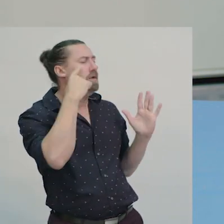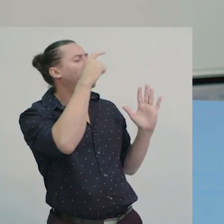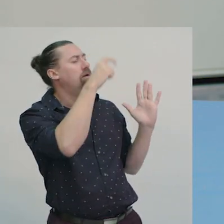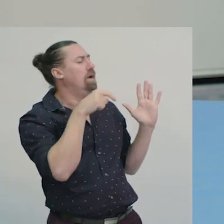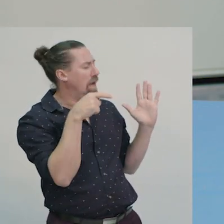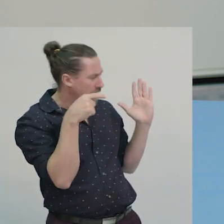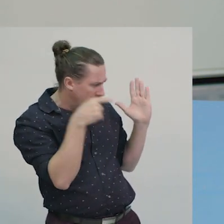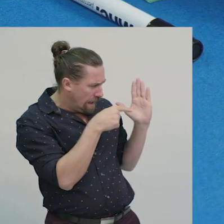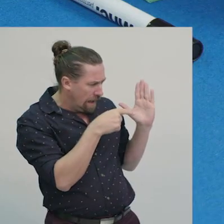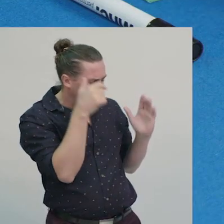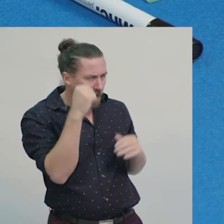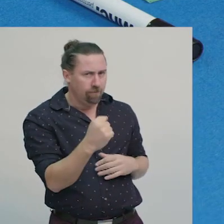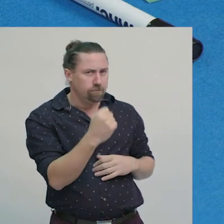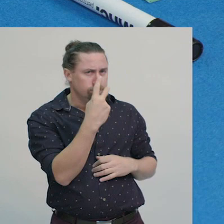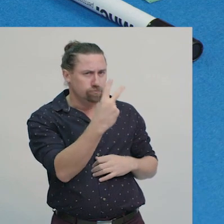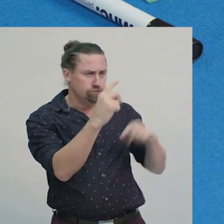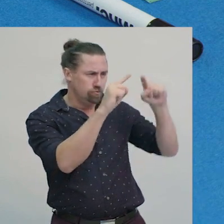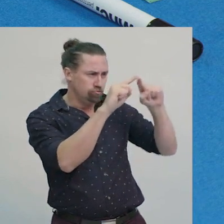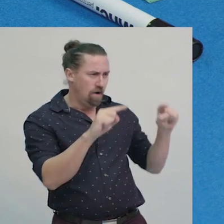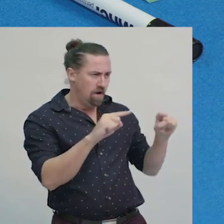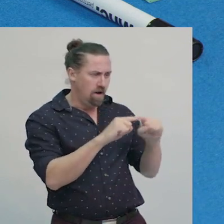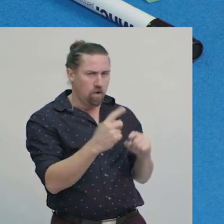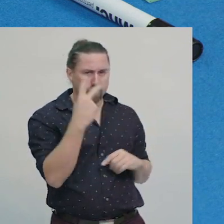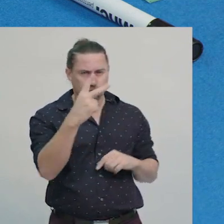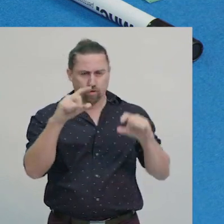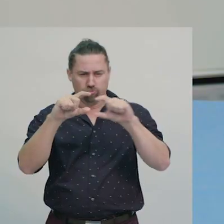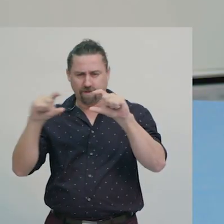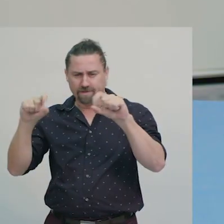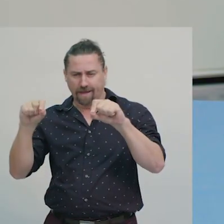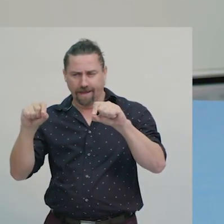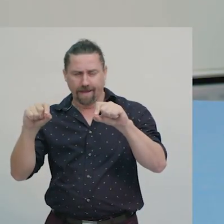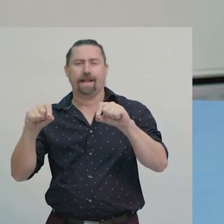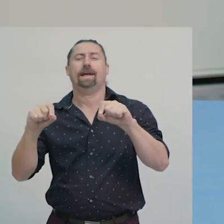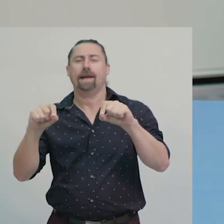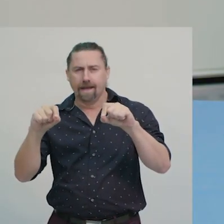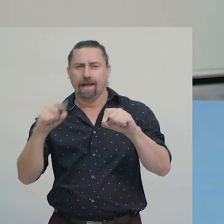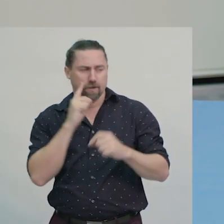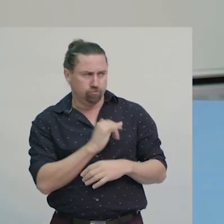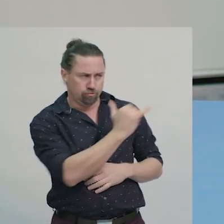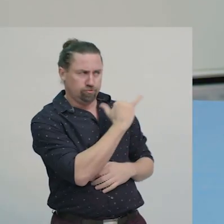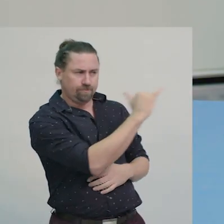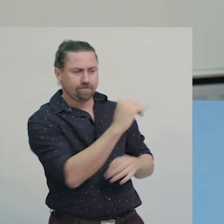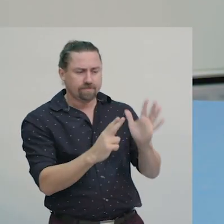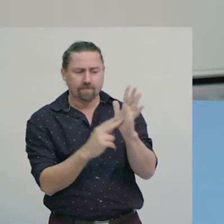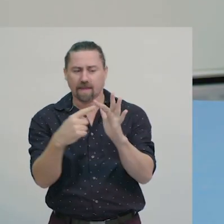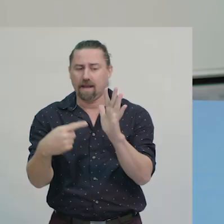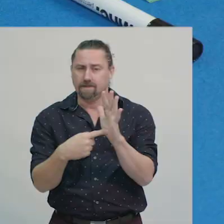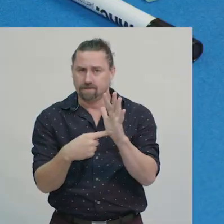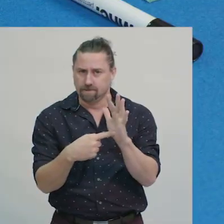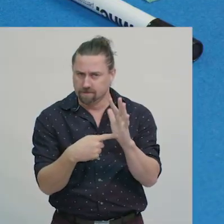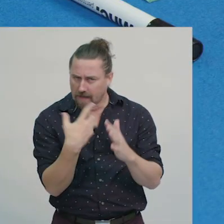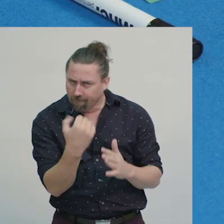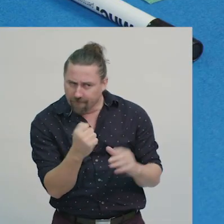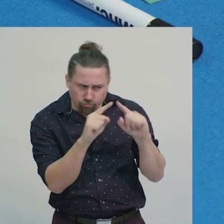a triangular prism have 2 triangles and rectangles. So let's check our nets to see which one has